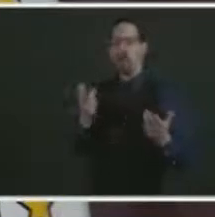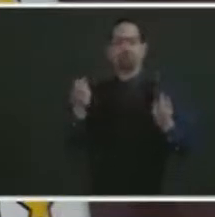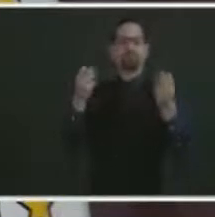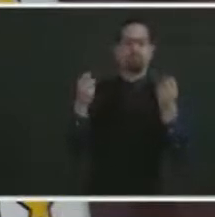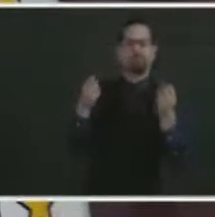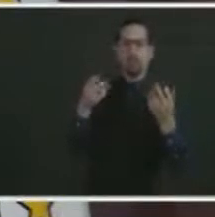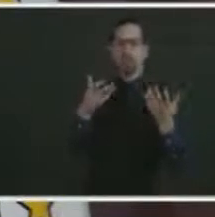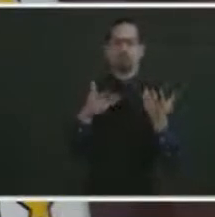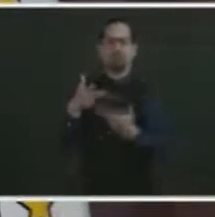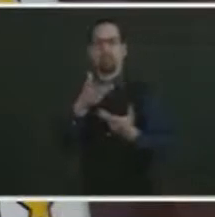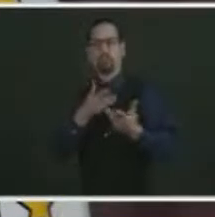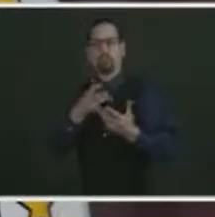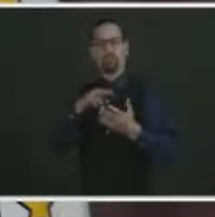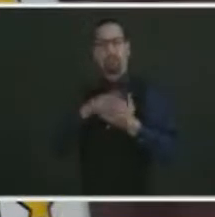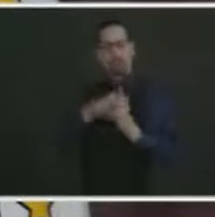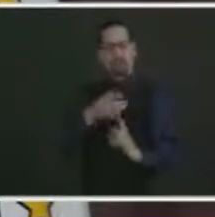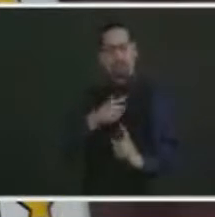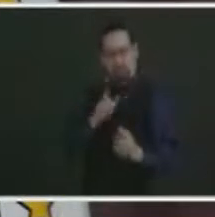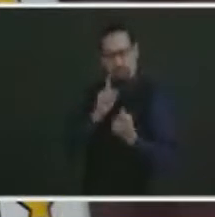And